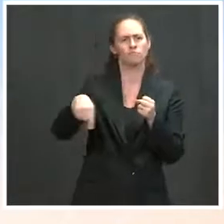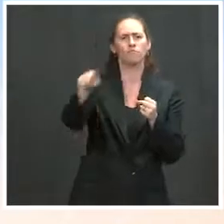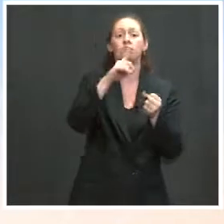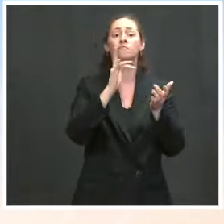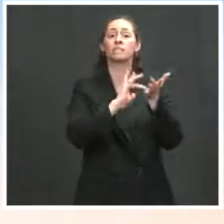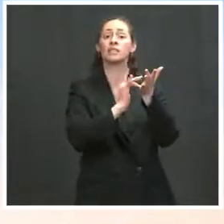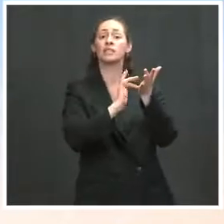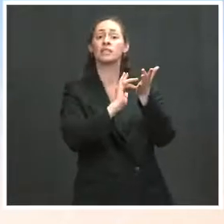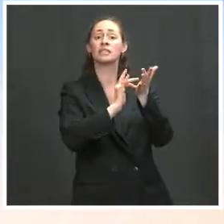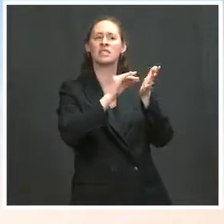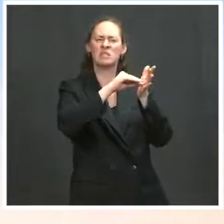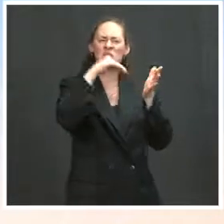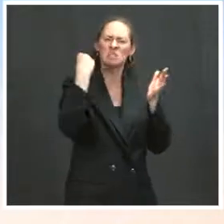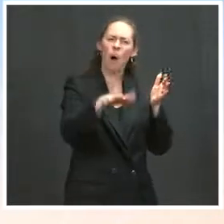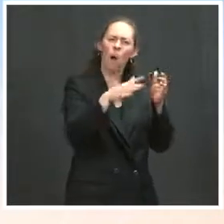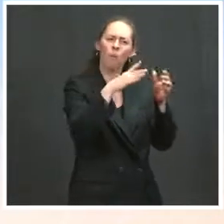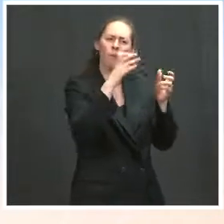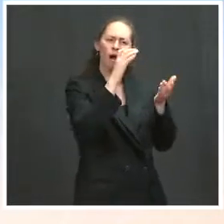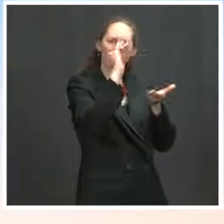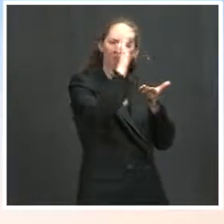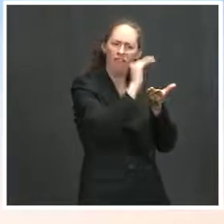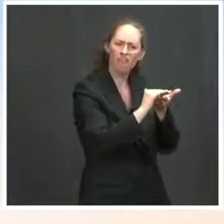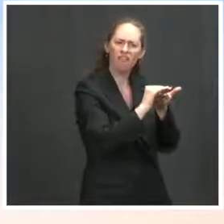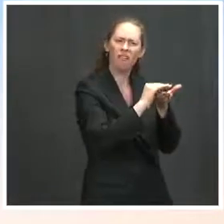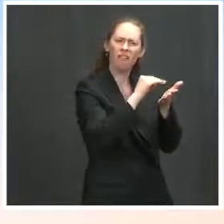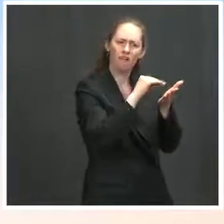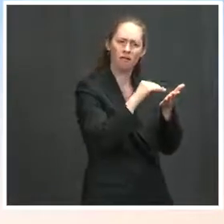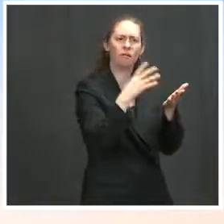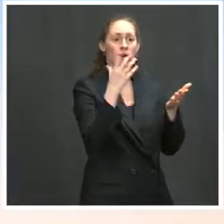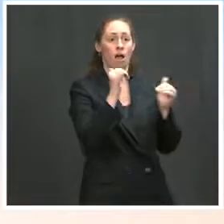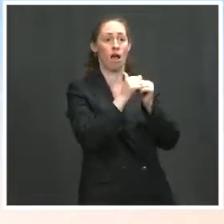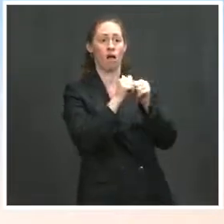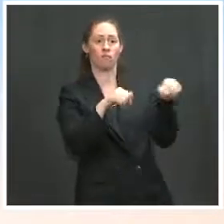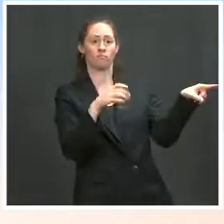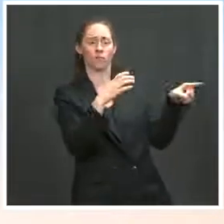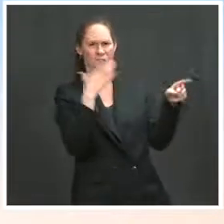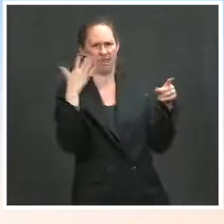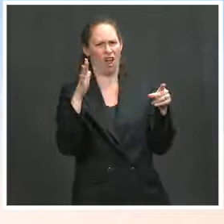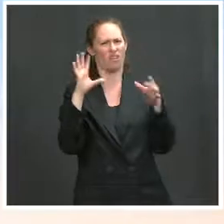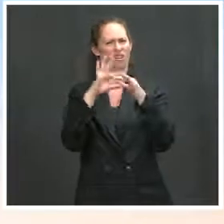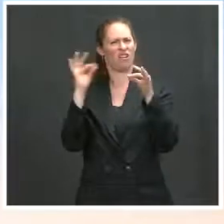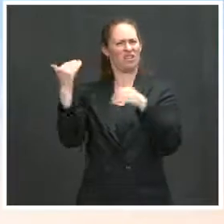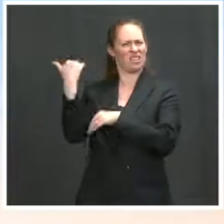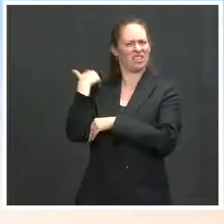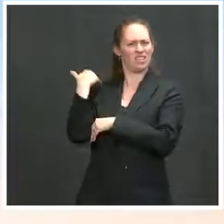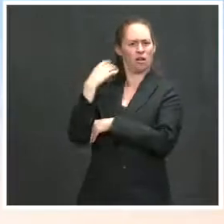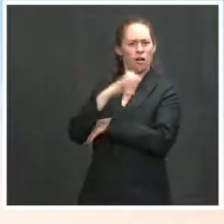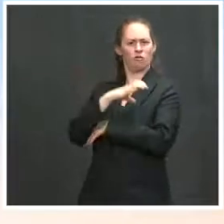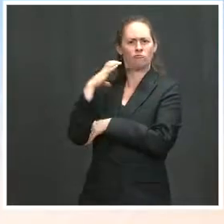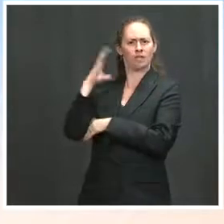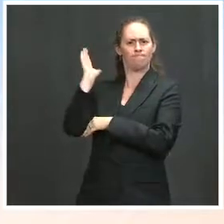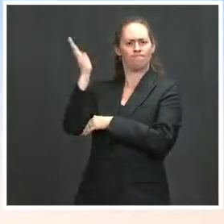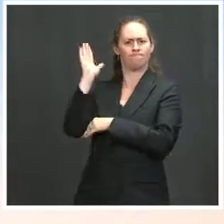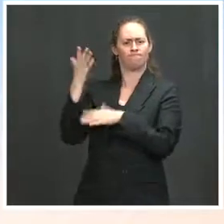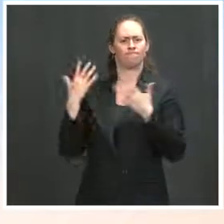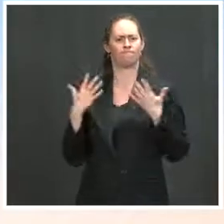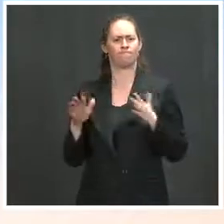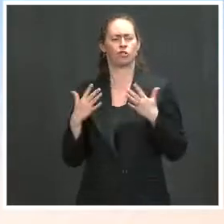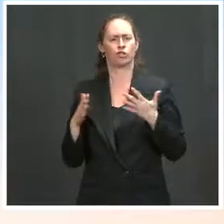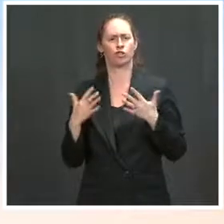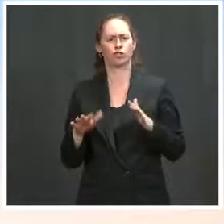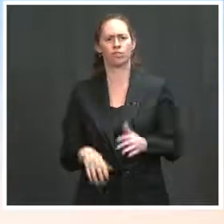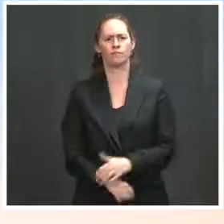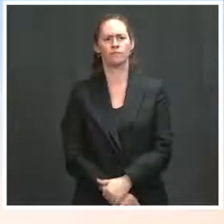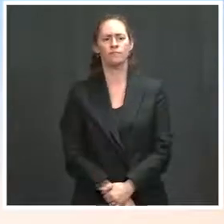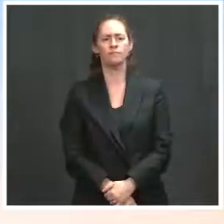talked about in his joint session address, and other items, not just that one. But every entity may not be reflected in this